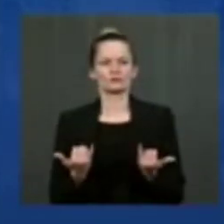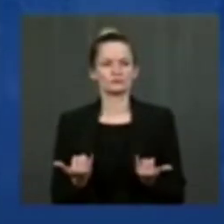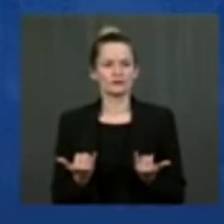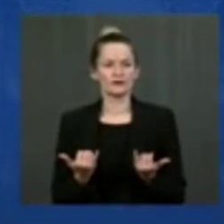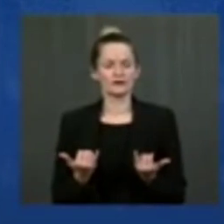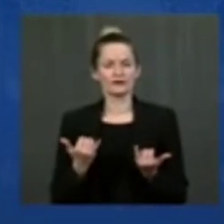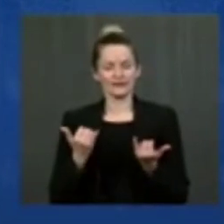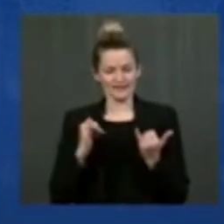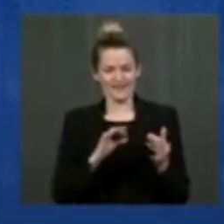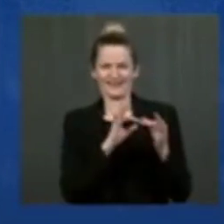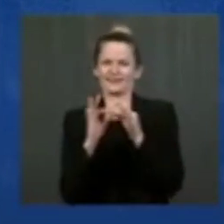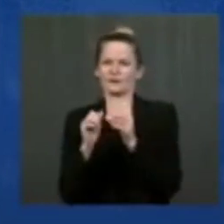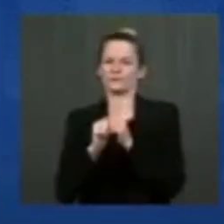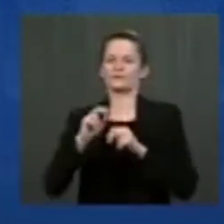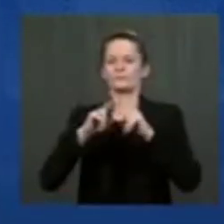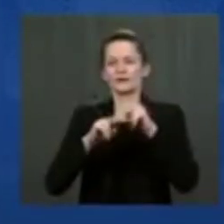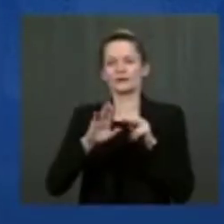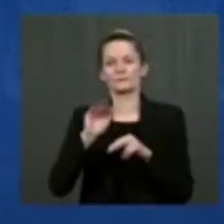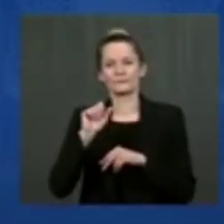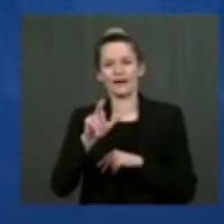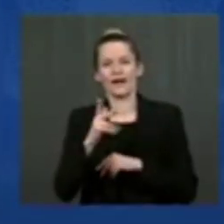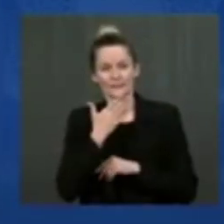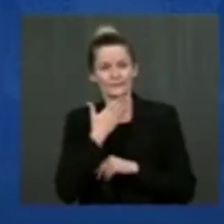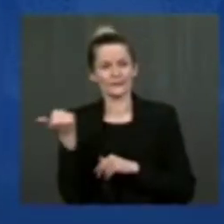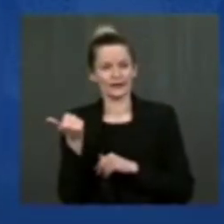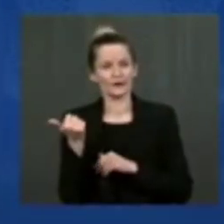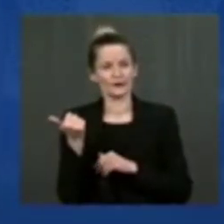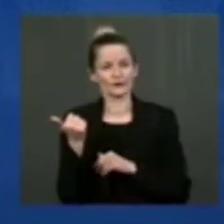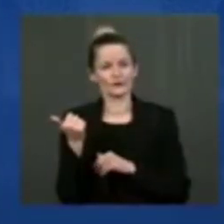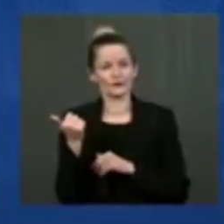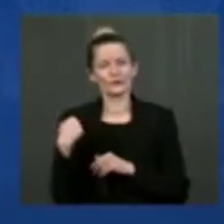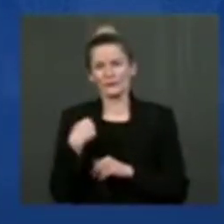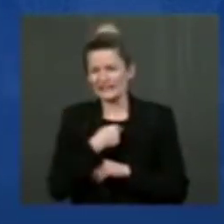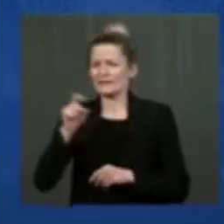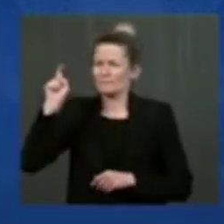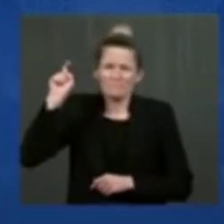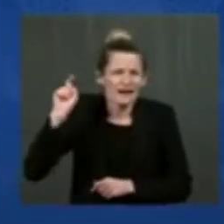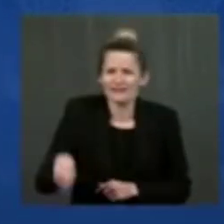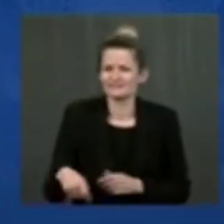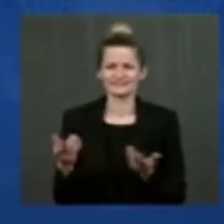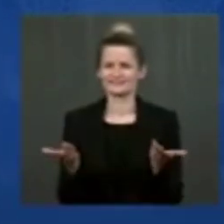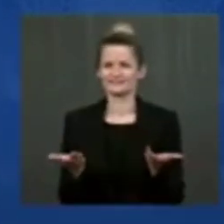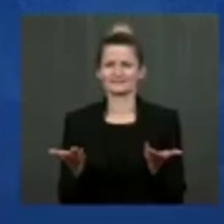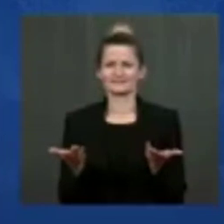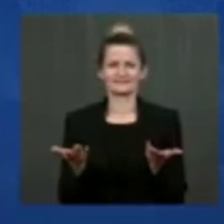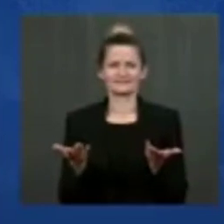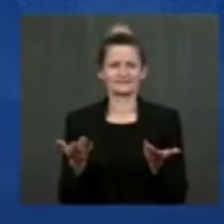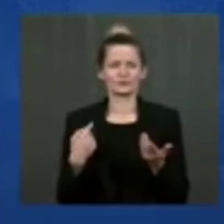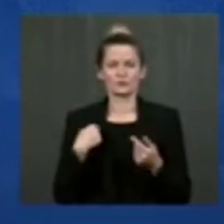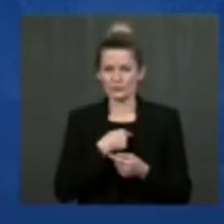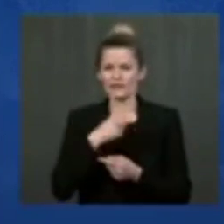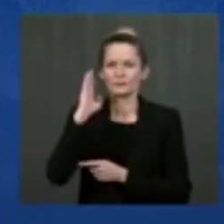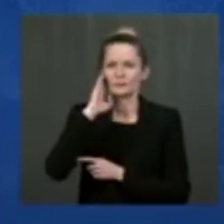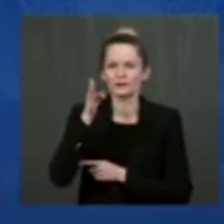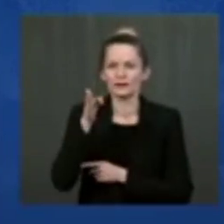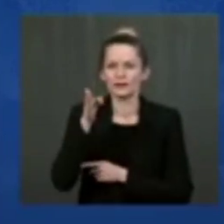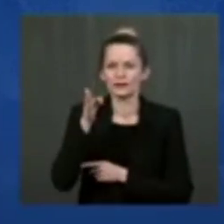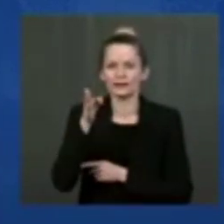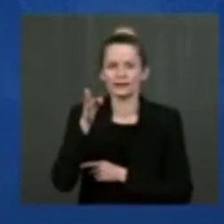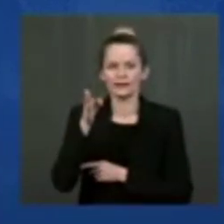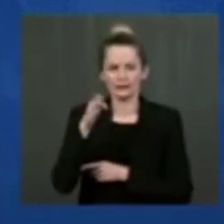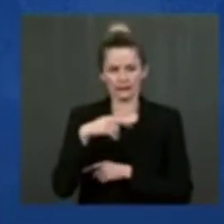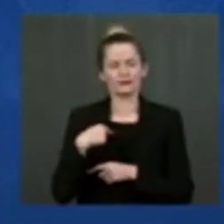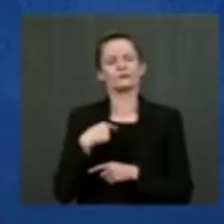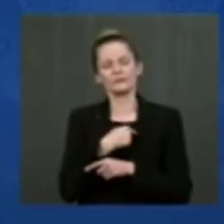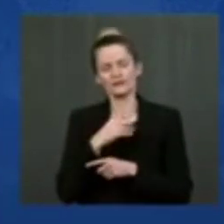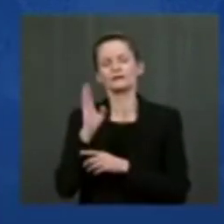We will. Because that's who we are. That's what America is. On Labor Day, we honor the dignity